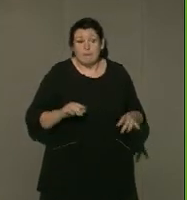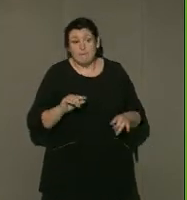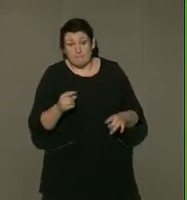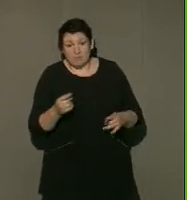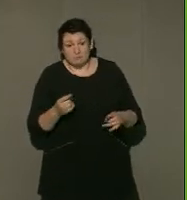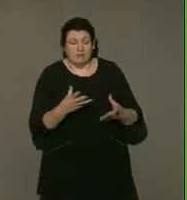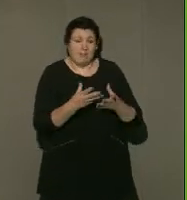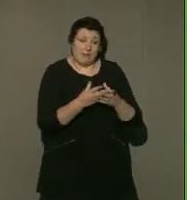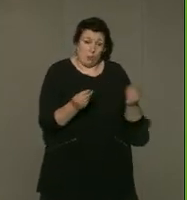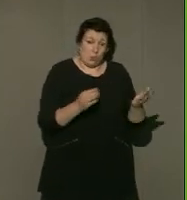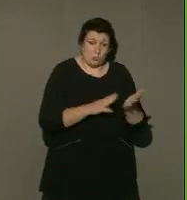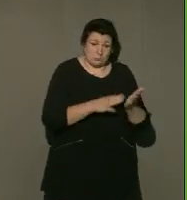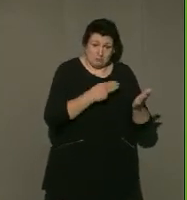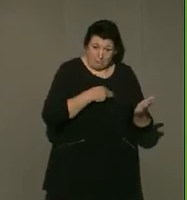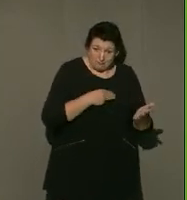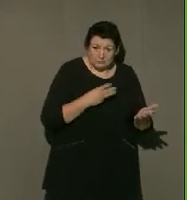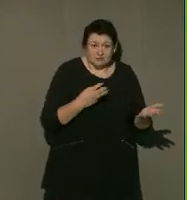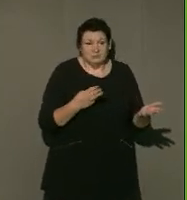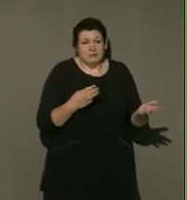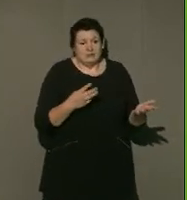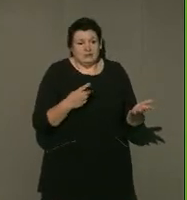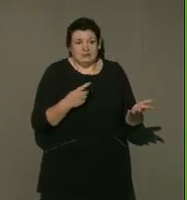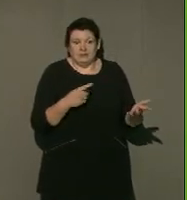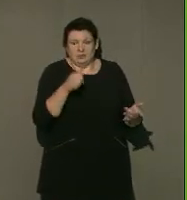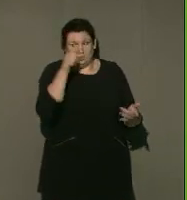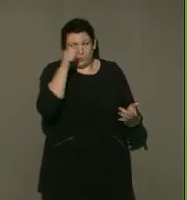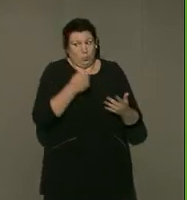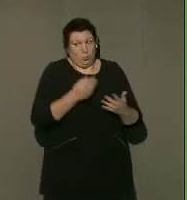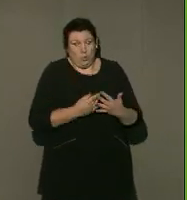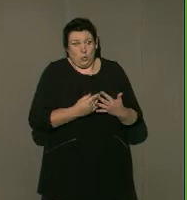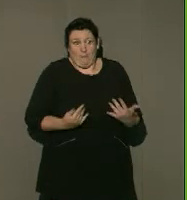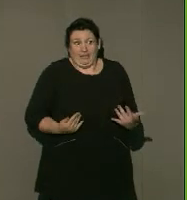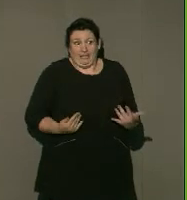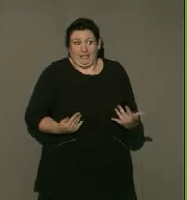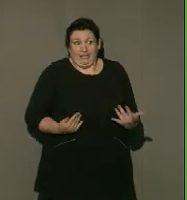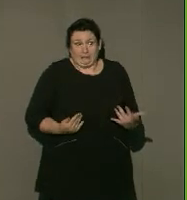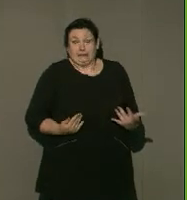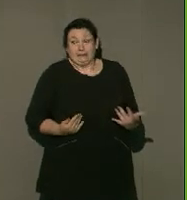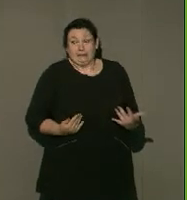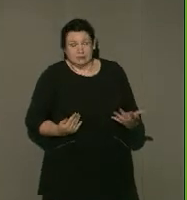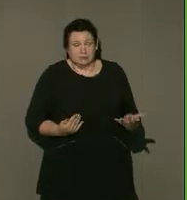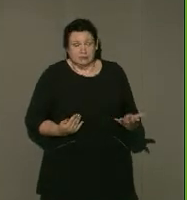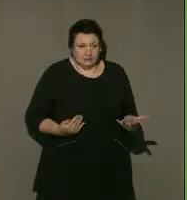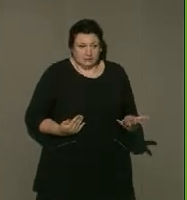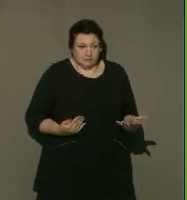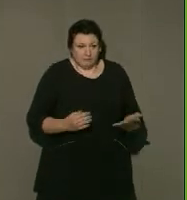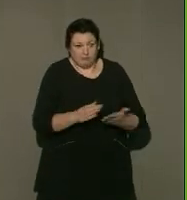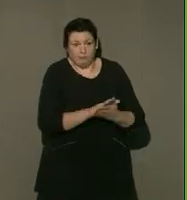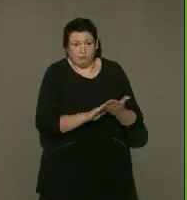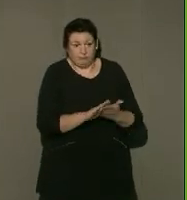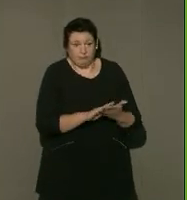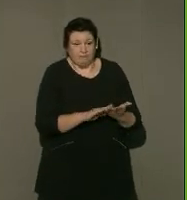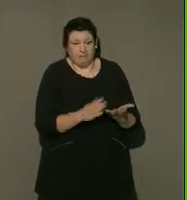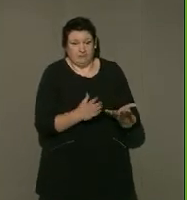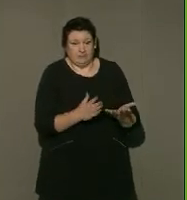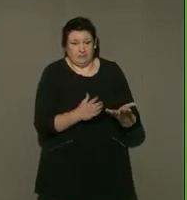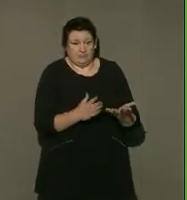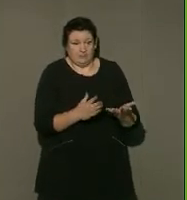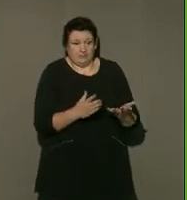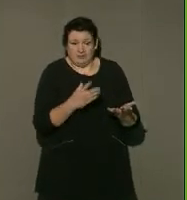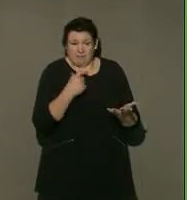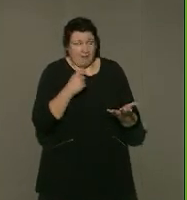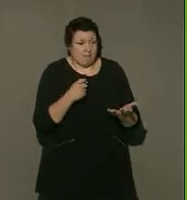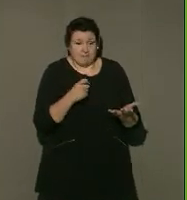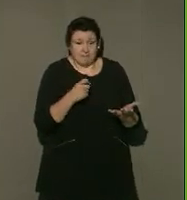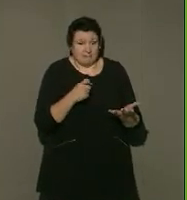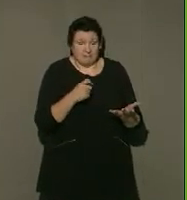members, and as you appreciate, there aren't very many of us, then we can be effectively